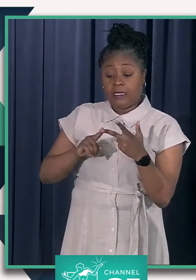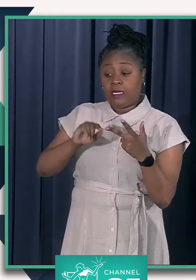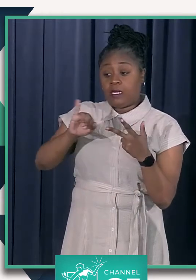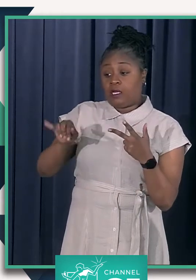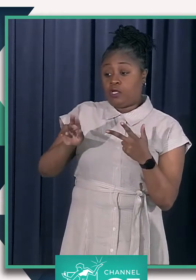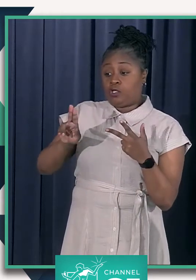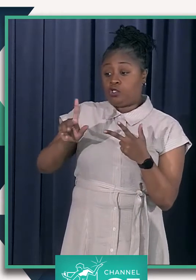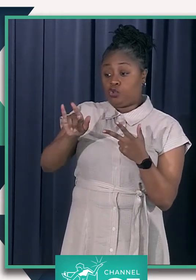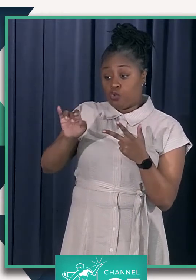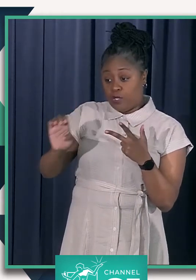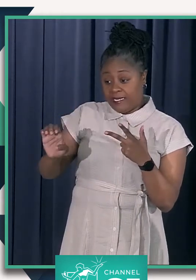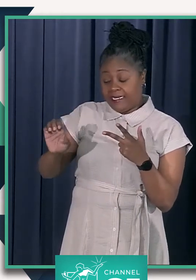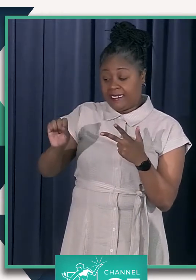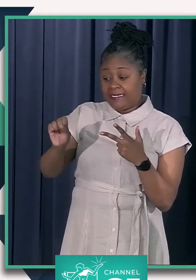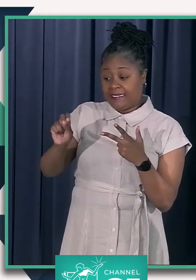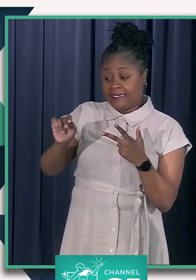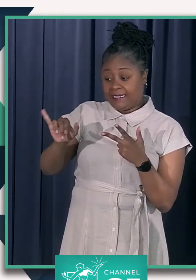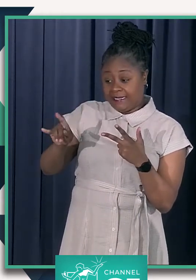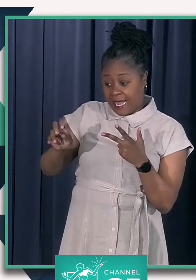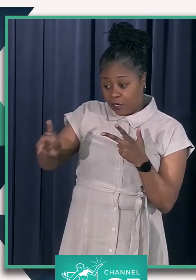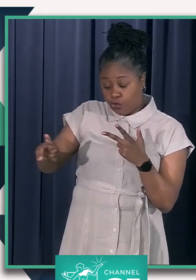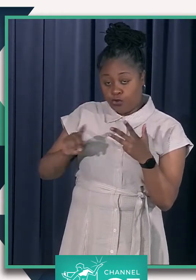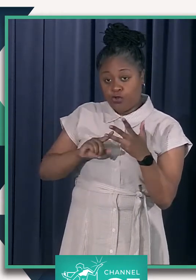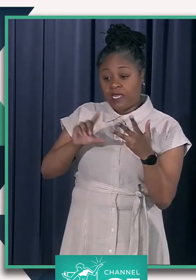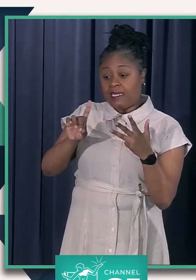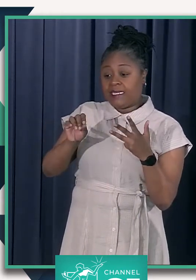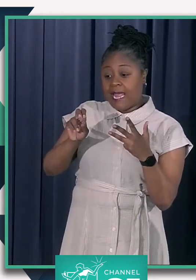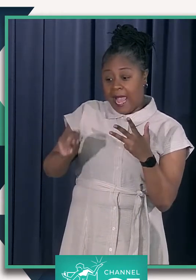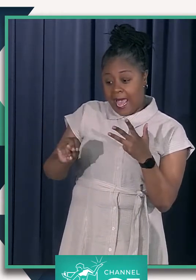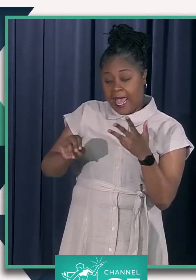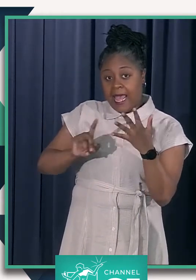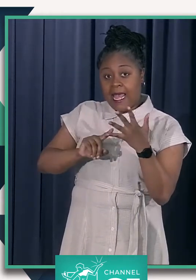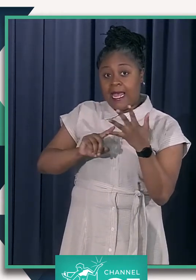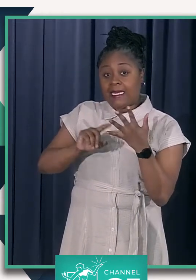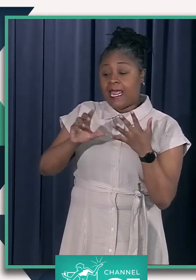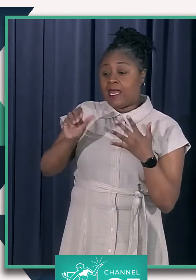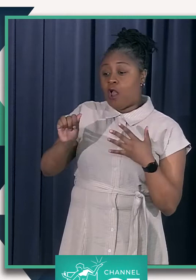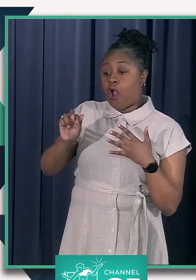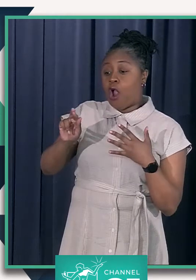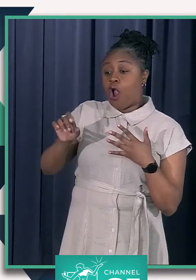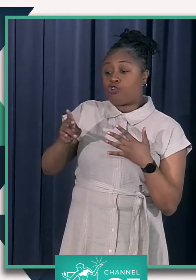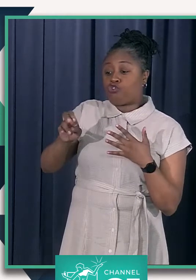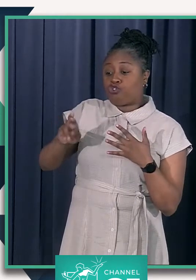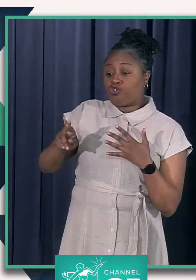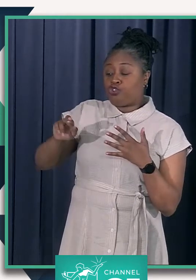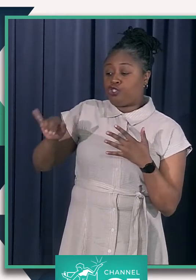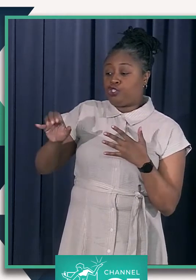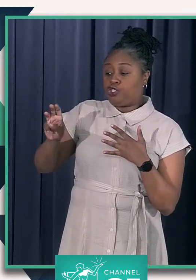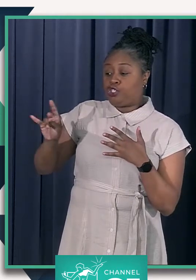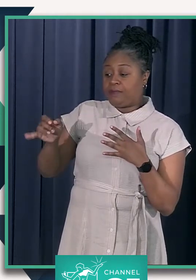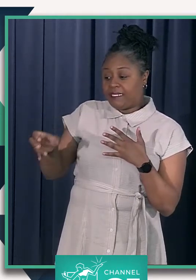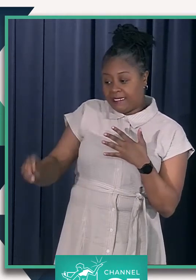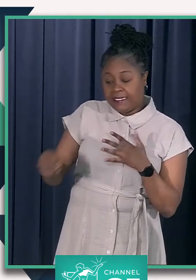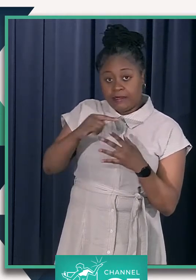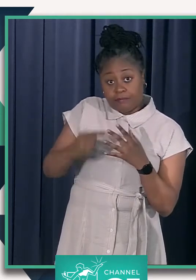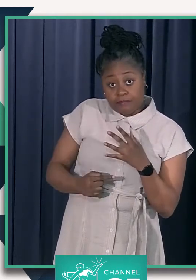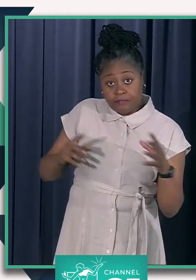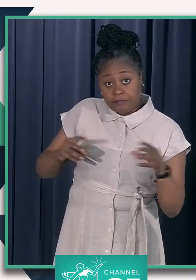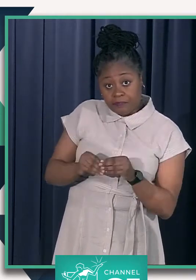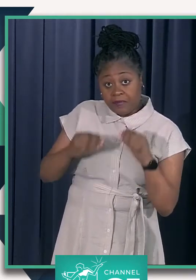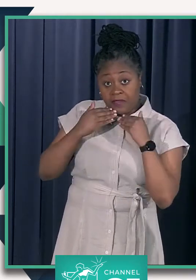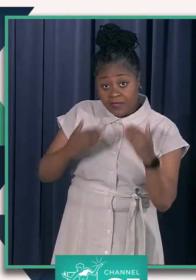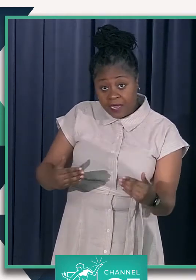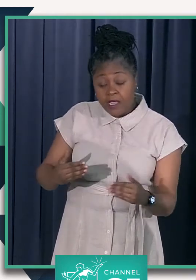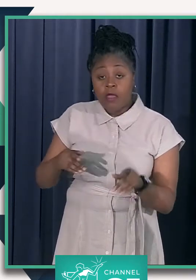Don Rencher, and also Arthur Jemison. And then on the MISHDA side, and that team, under the leadership of